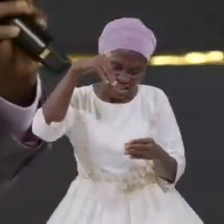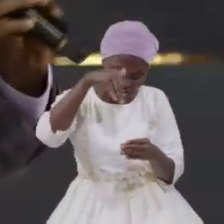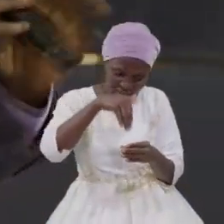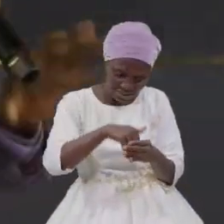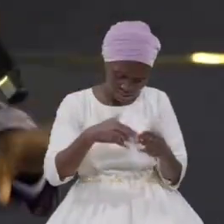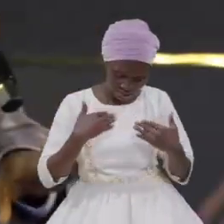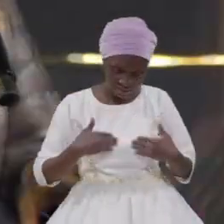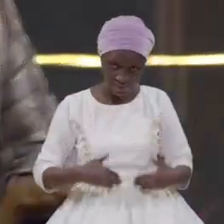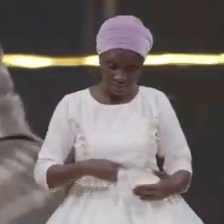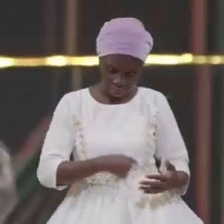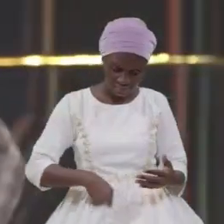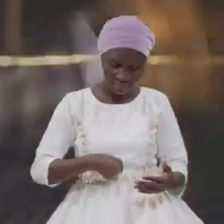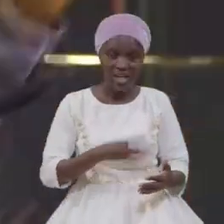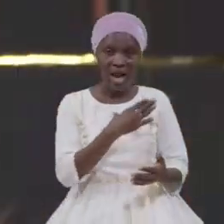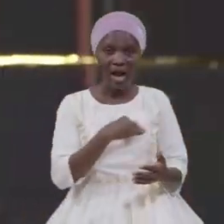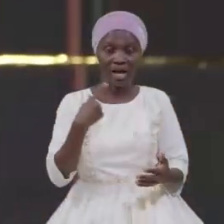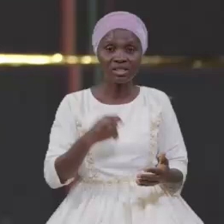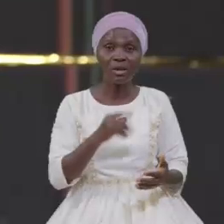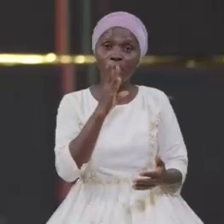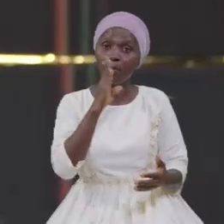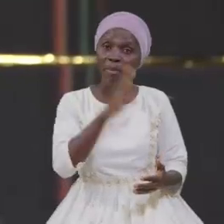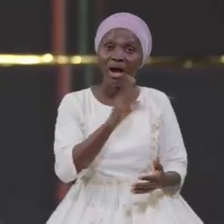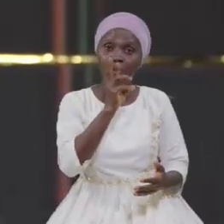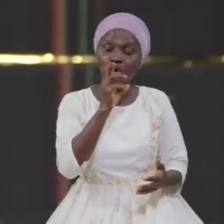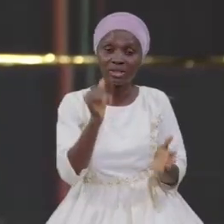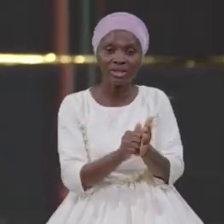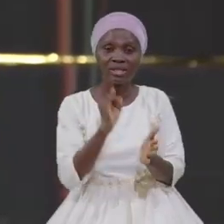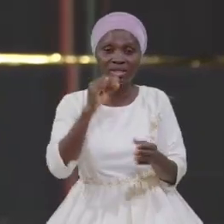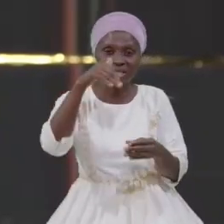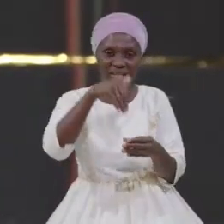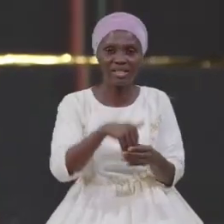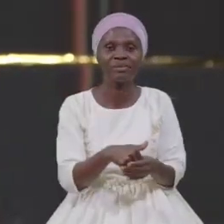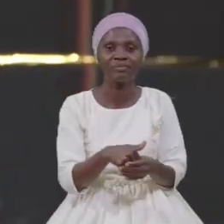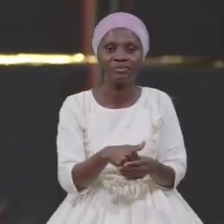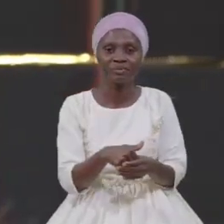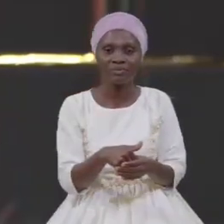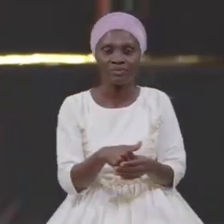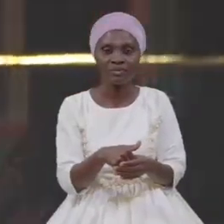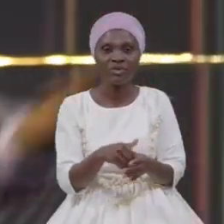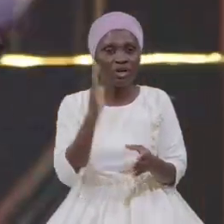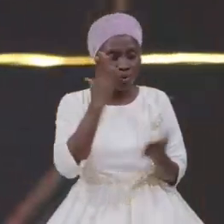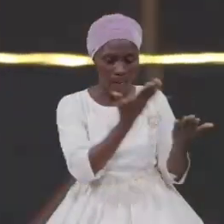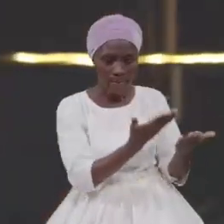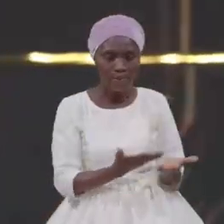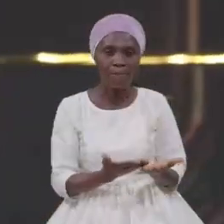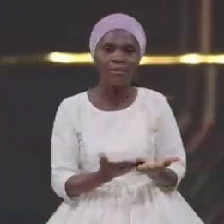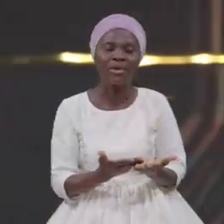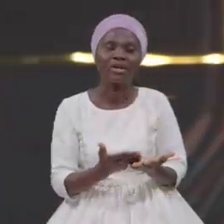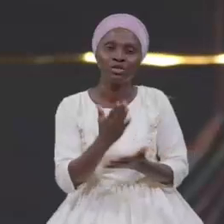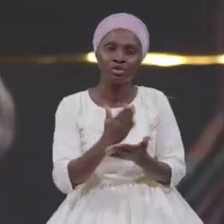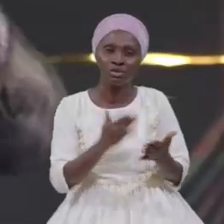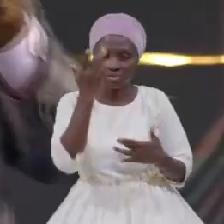the water that is filled with germs and bacteria. You have to take that out of